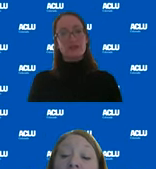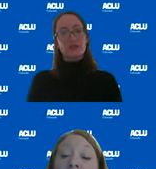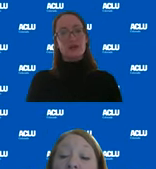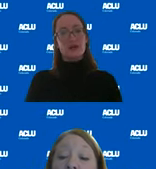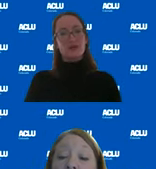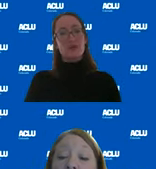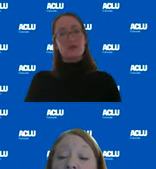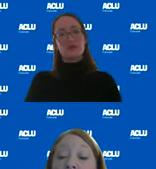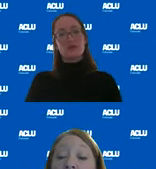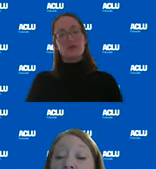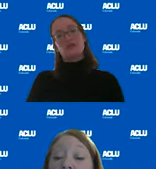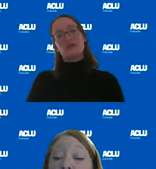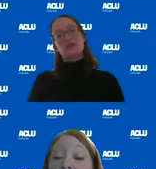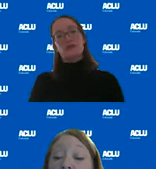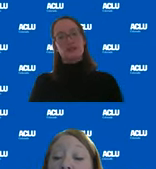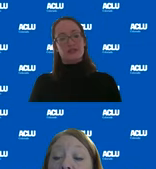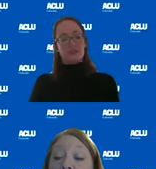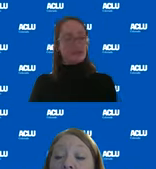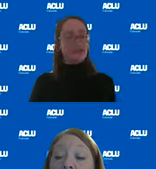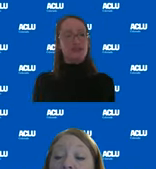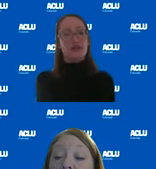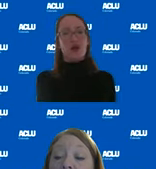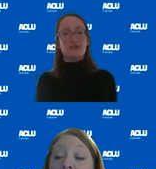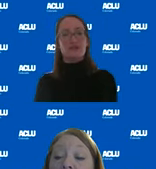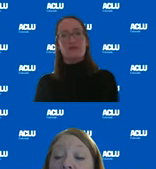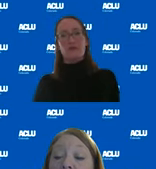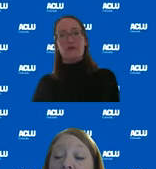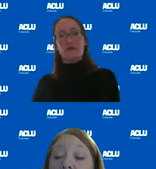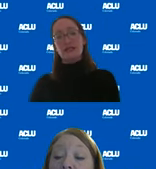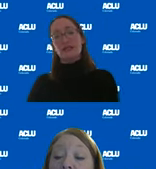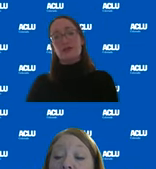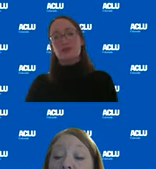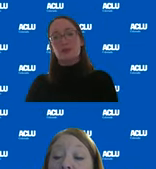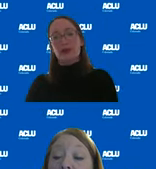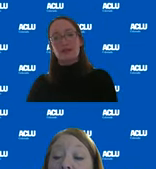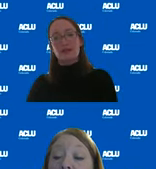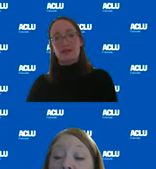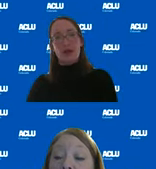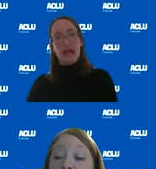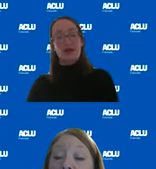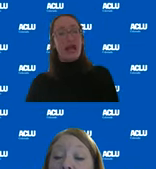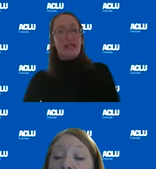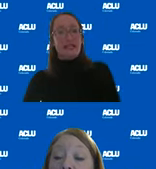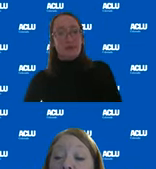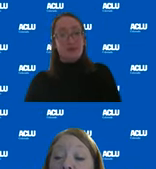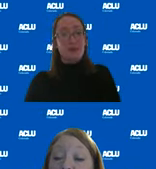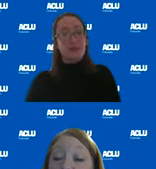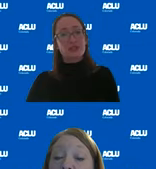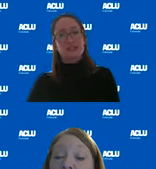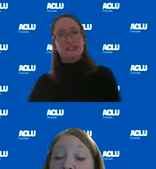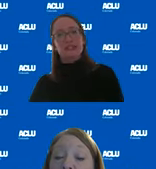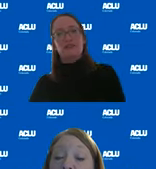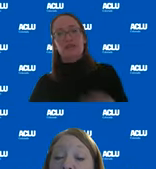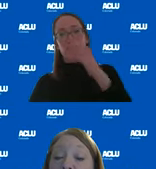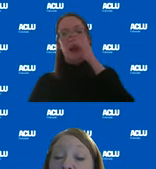folks supported the 2013 bill, is that there's a decrease in cost. It went from about $14 per ballot to $8 per ballot, which is